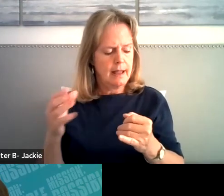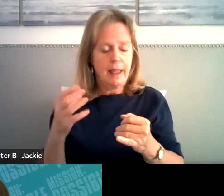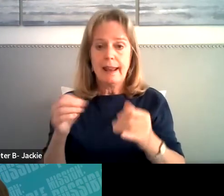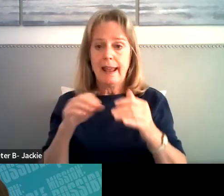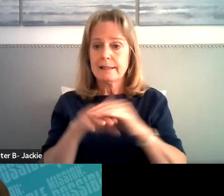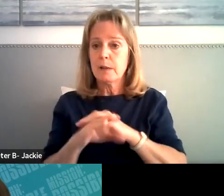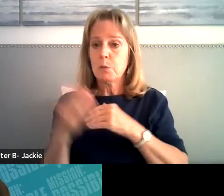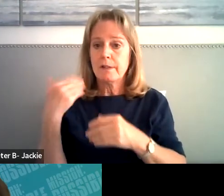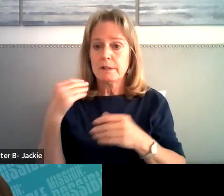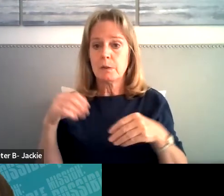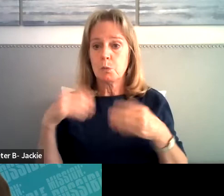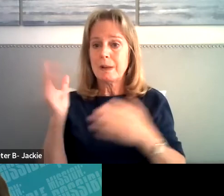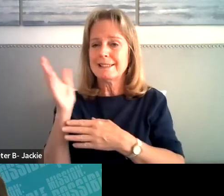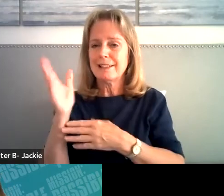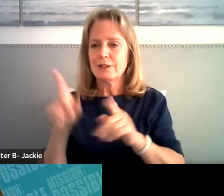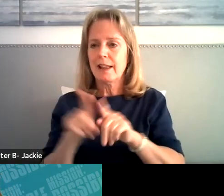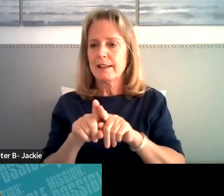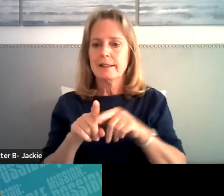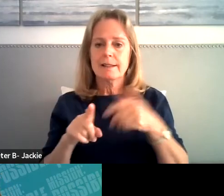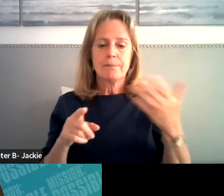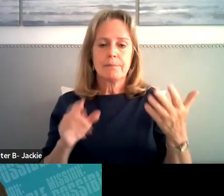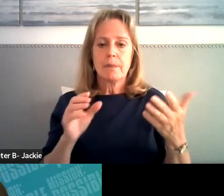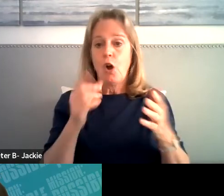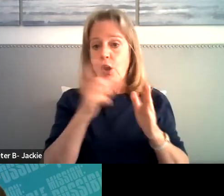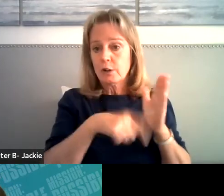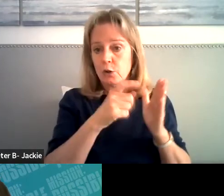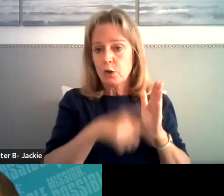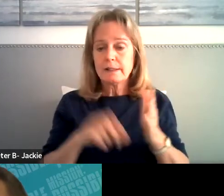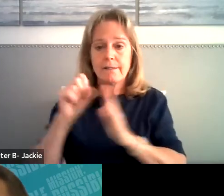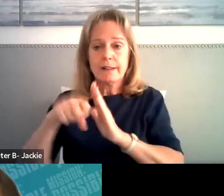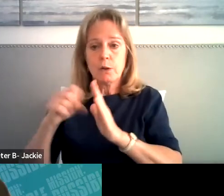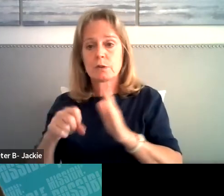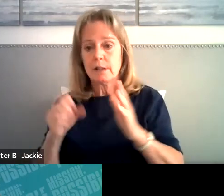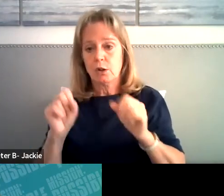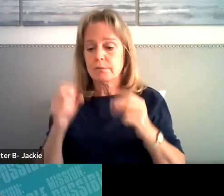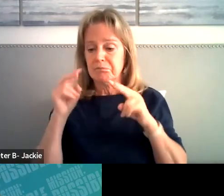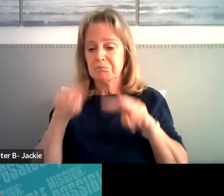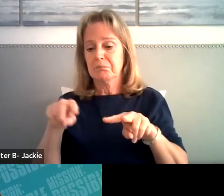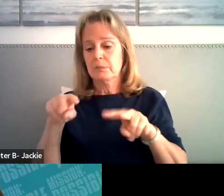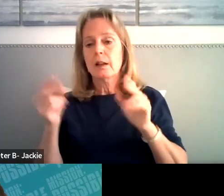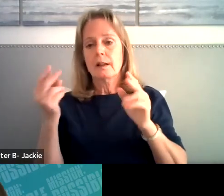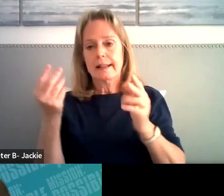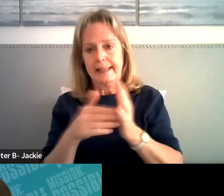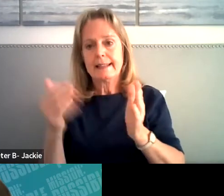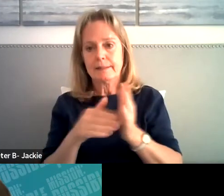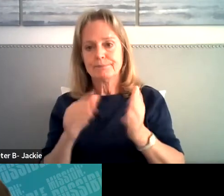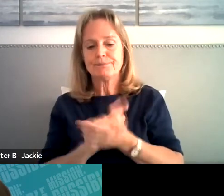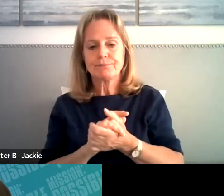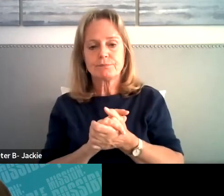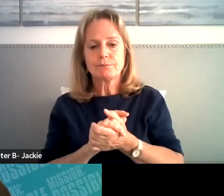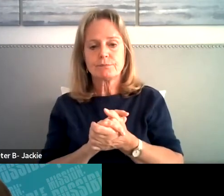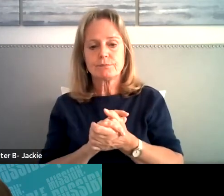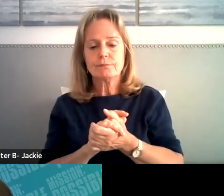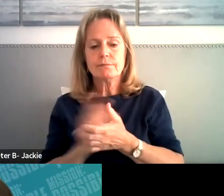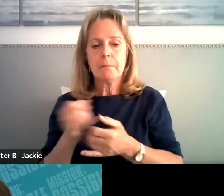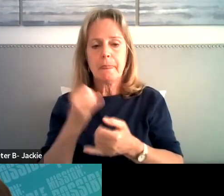previous presentation slides, articles and videos that they could review time and time again. And lastly, the